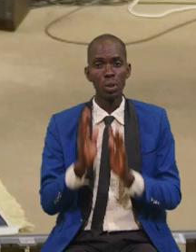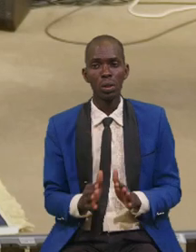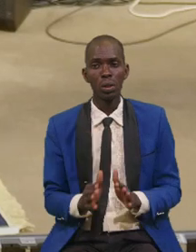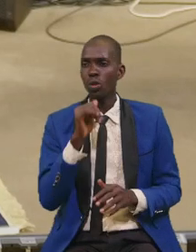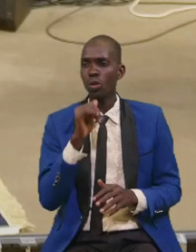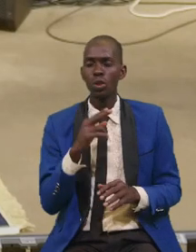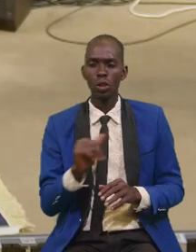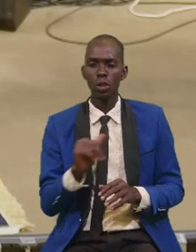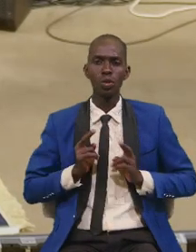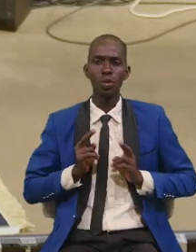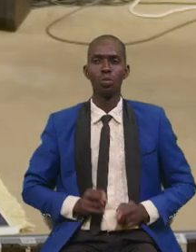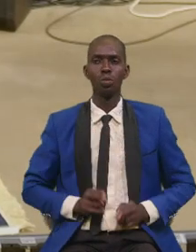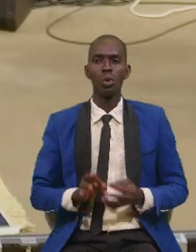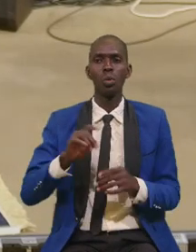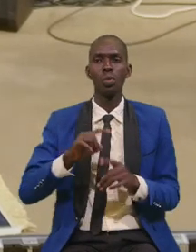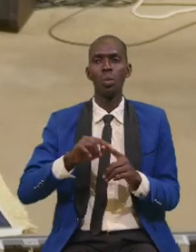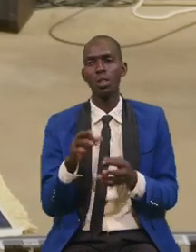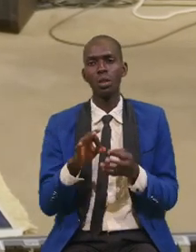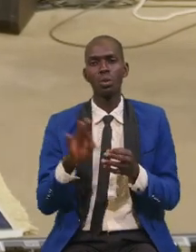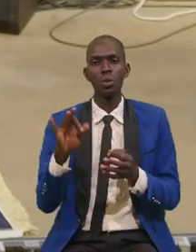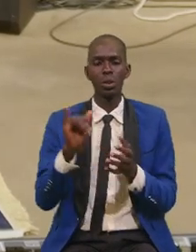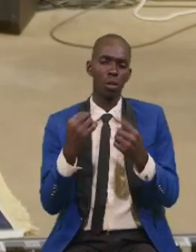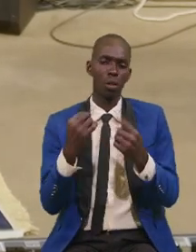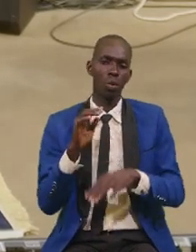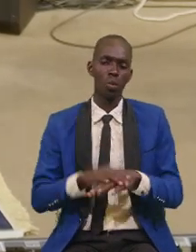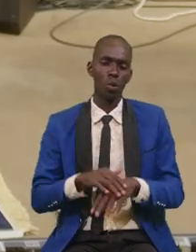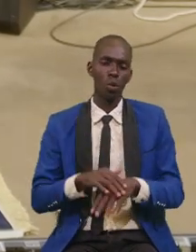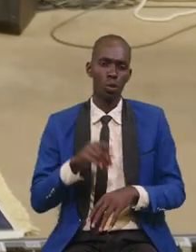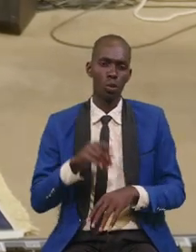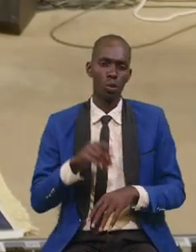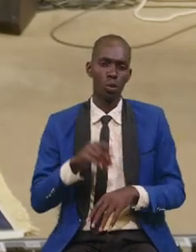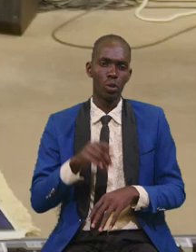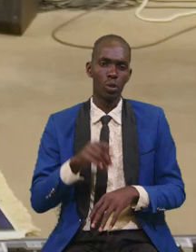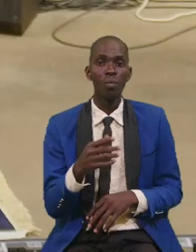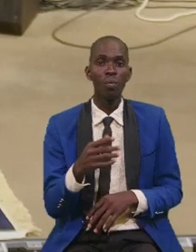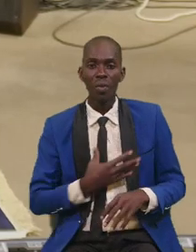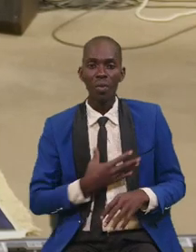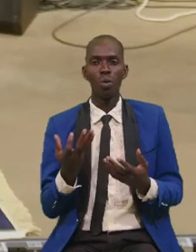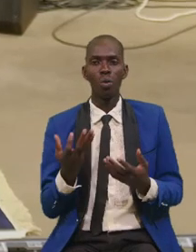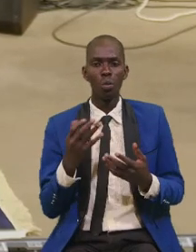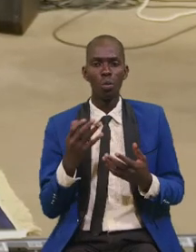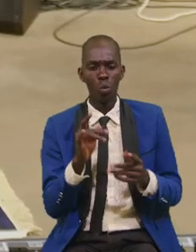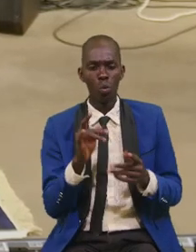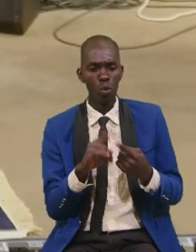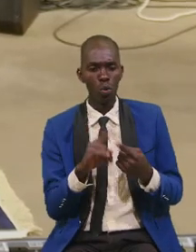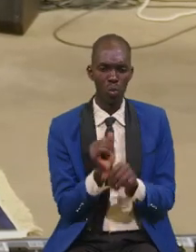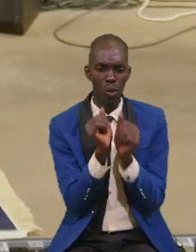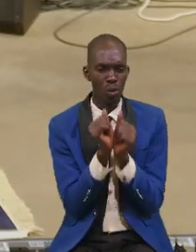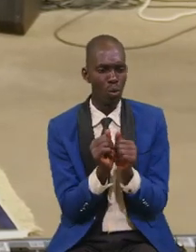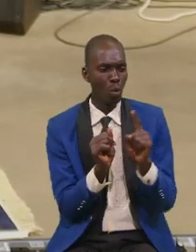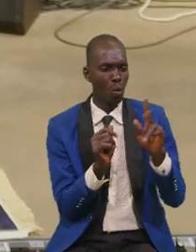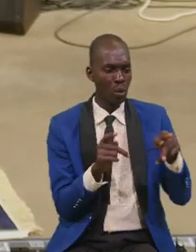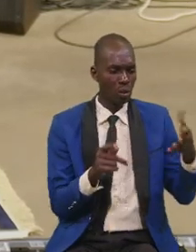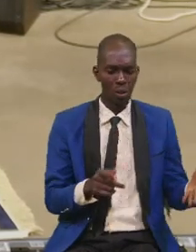came upon him. And people try to hold him down, one man here, one man there, and they try to keep him